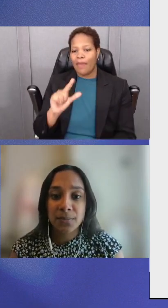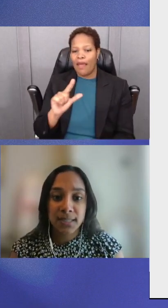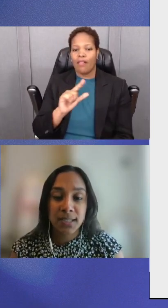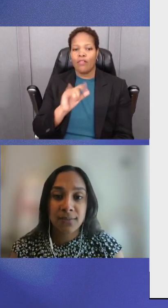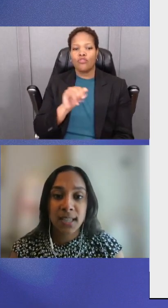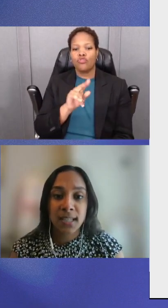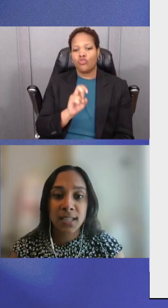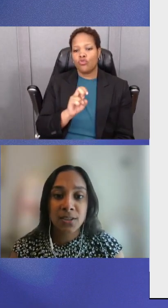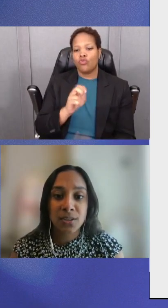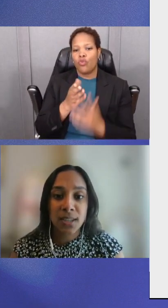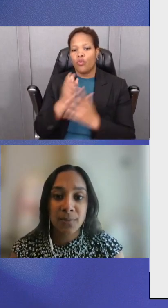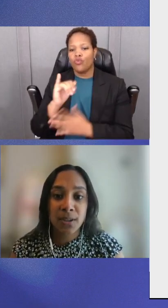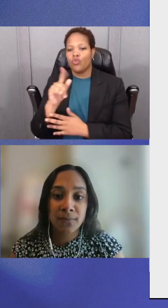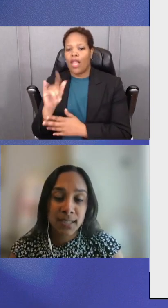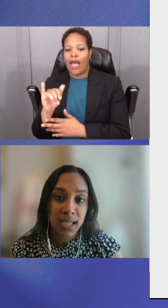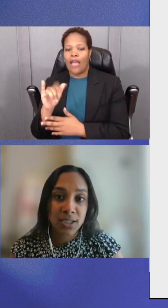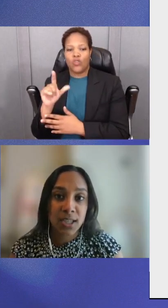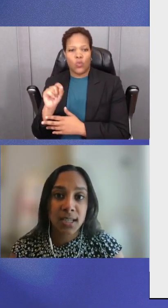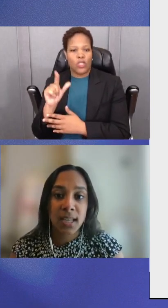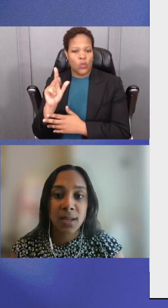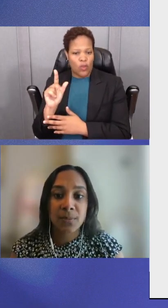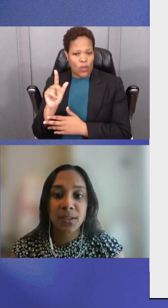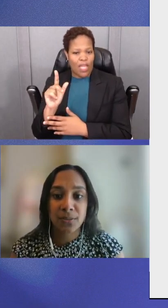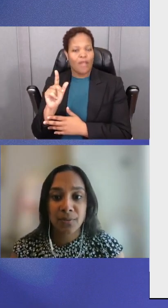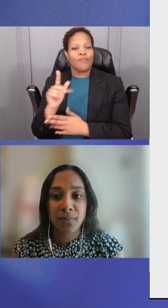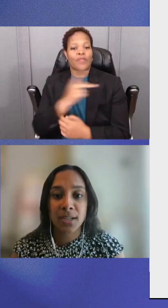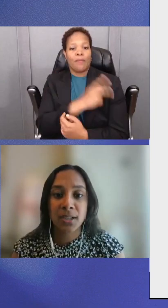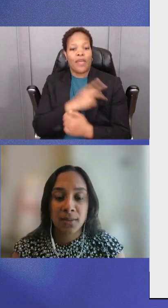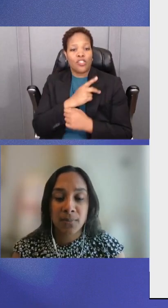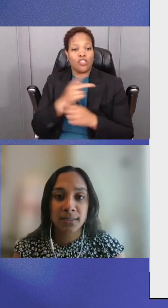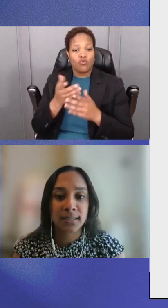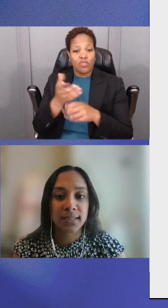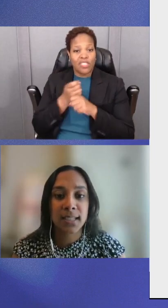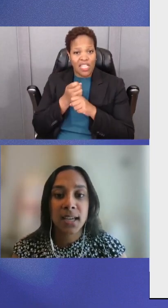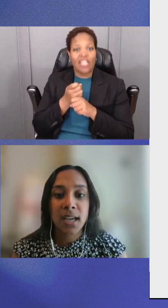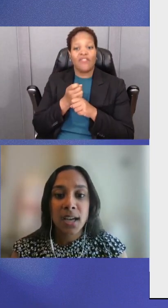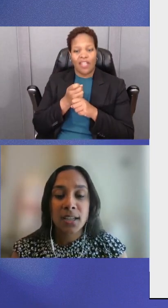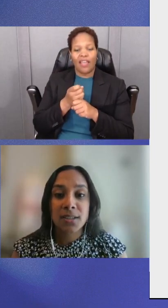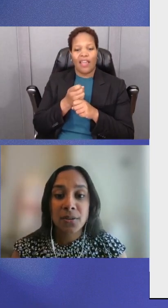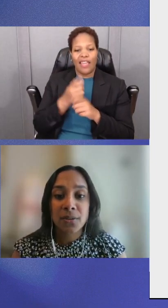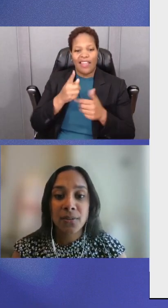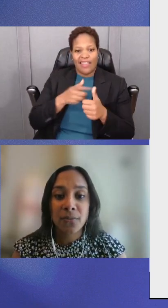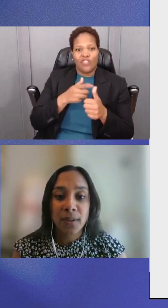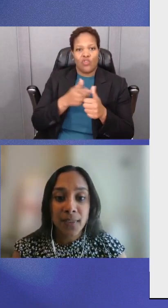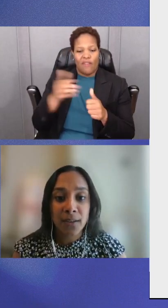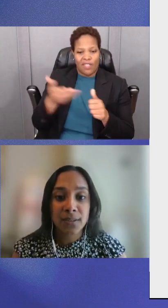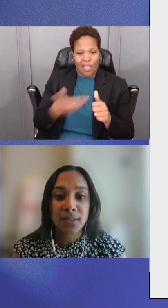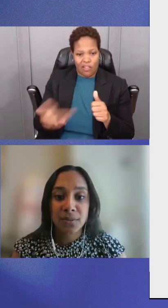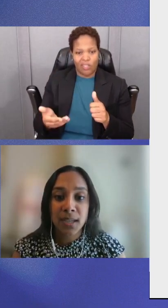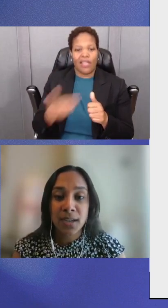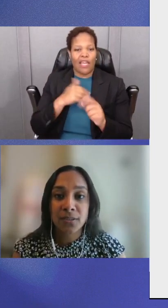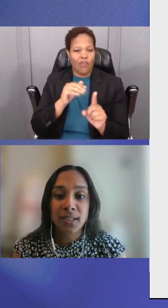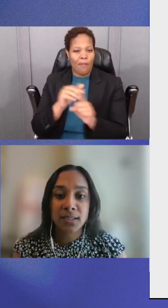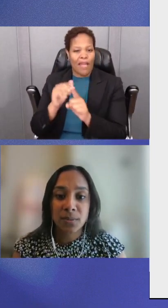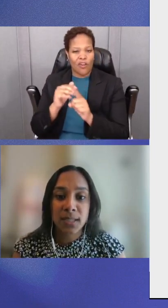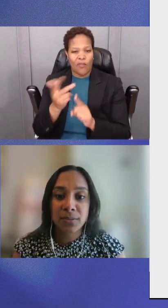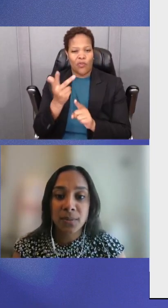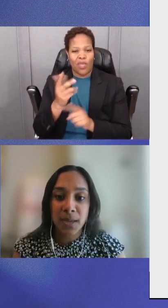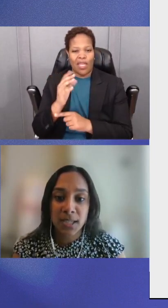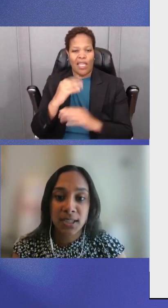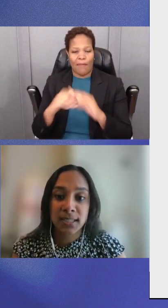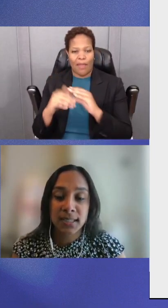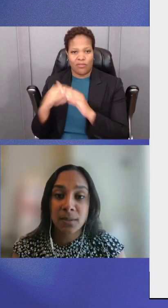participants received an initial email invitation and up to 3 reminder emails. A total of